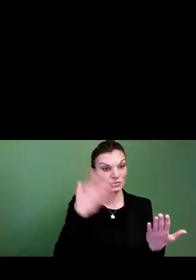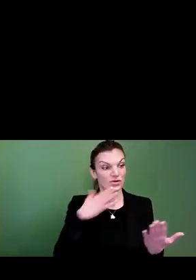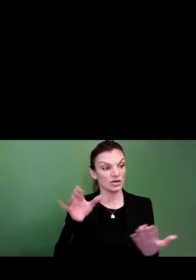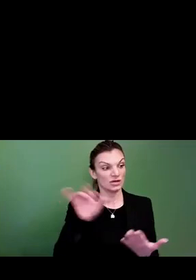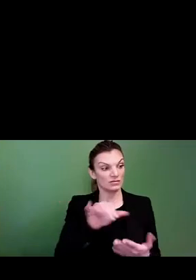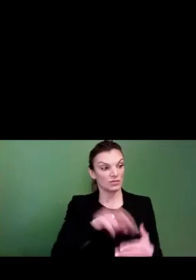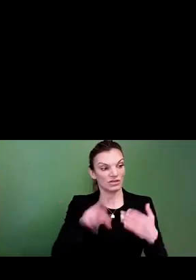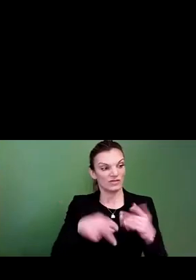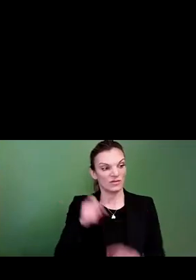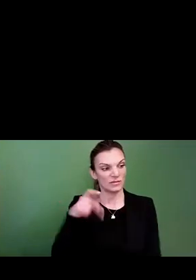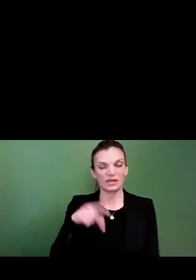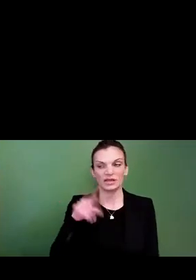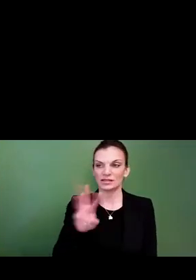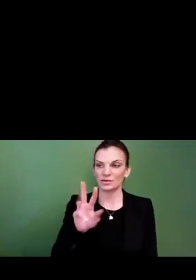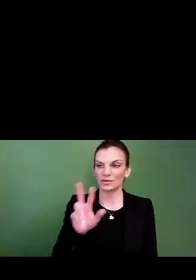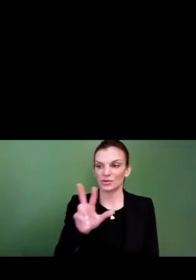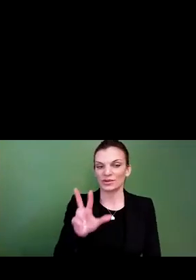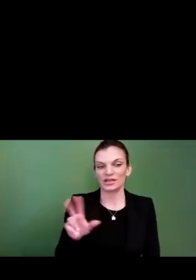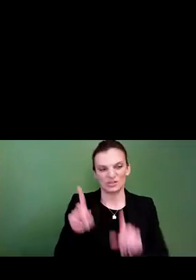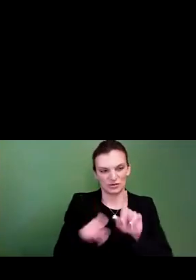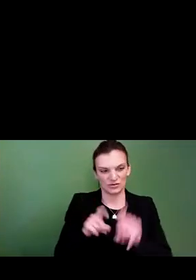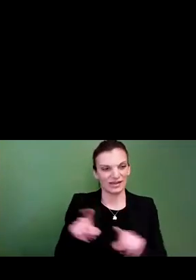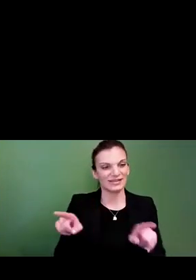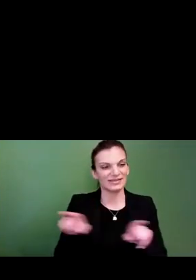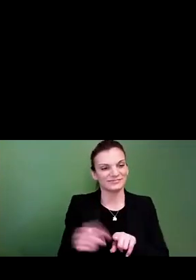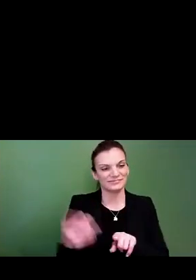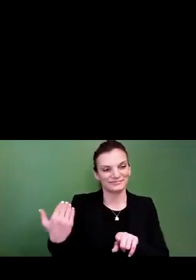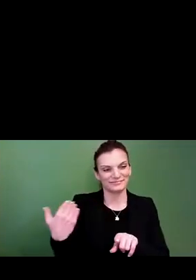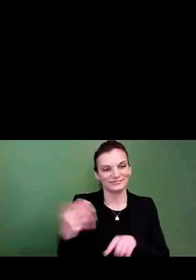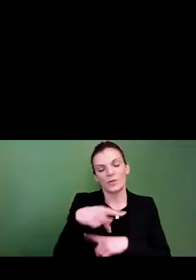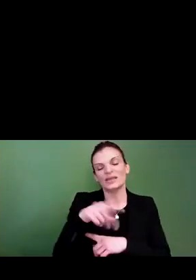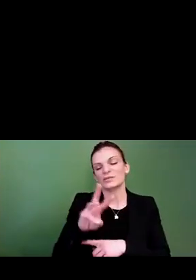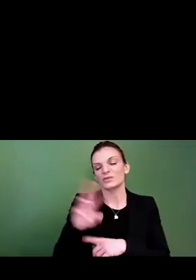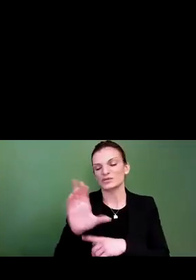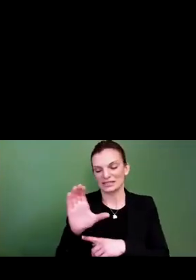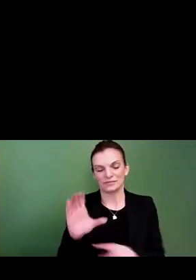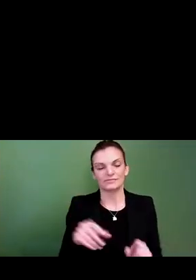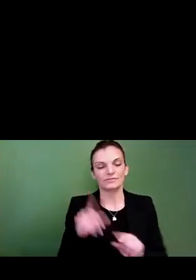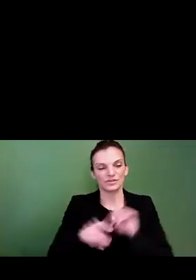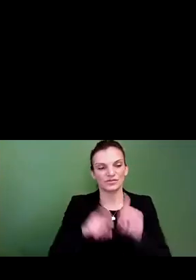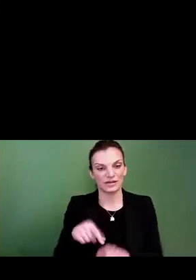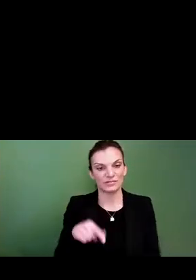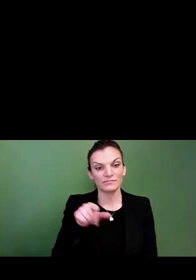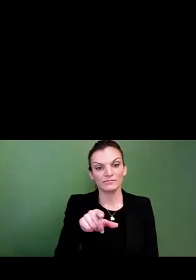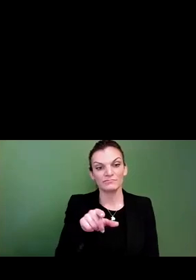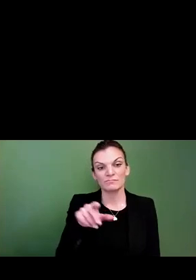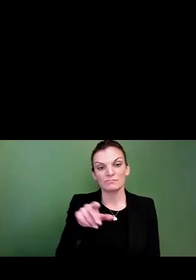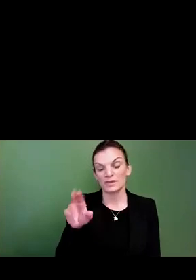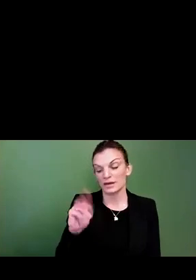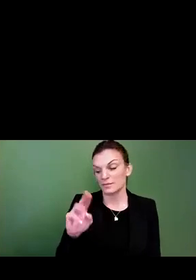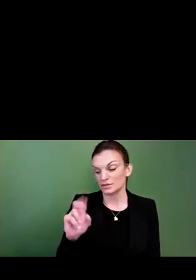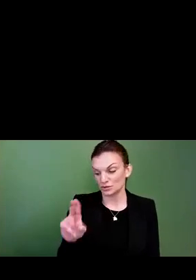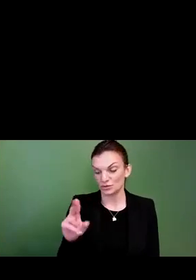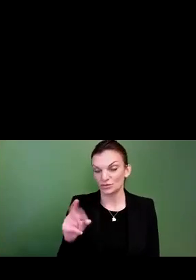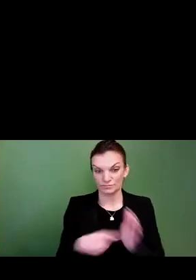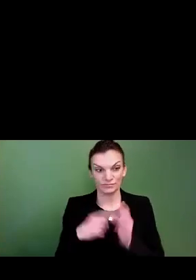PwC survey that Christine had mentioned. So with the MSU, they definitely required approval